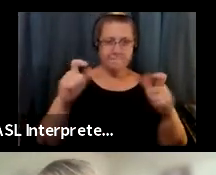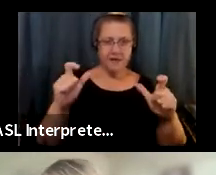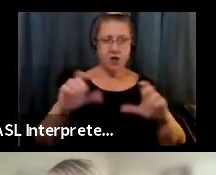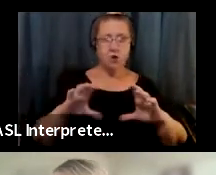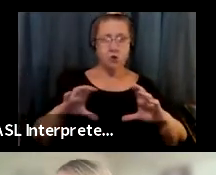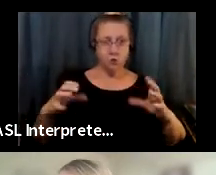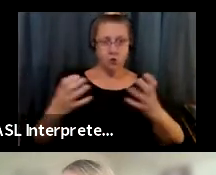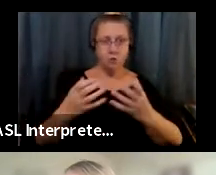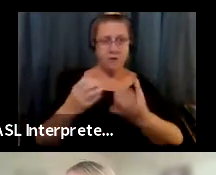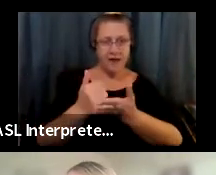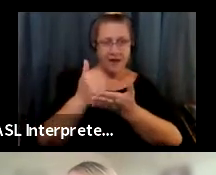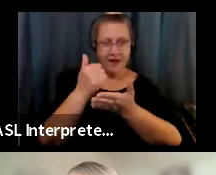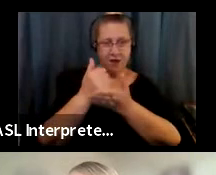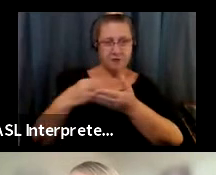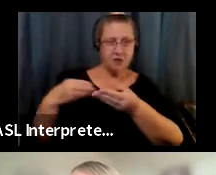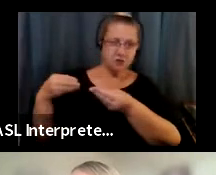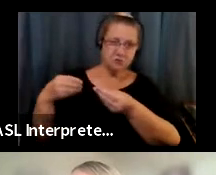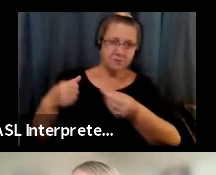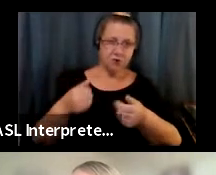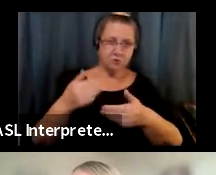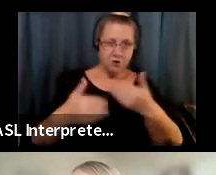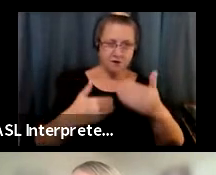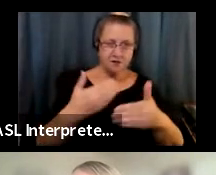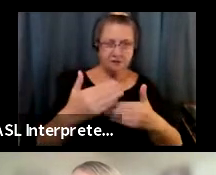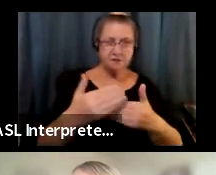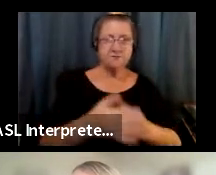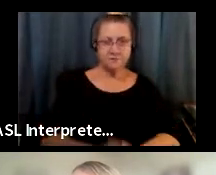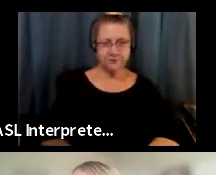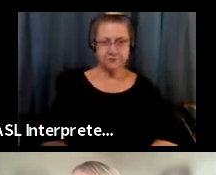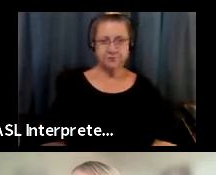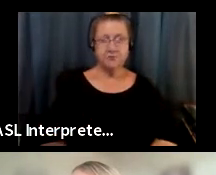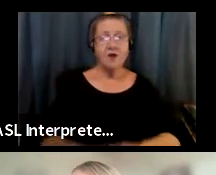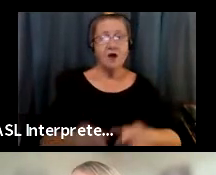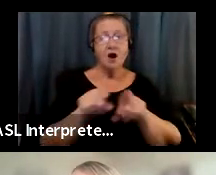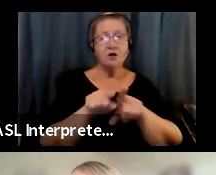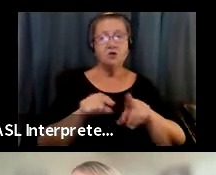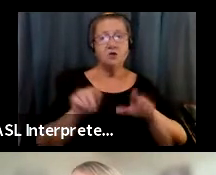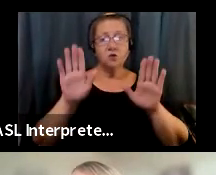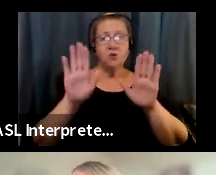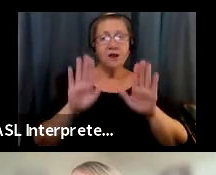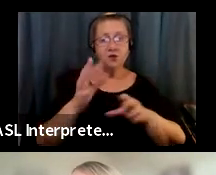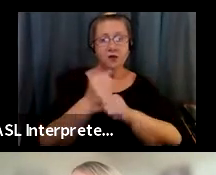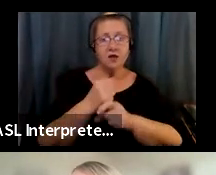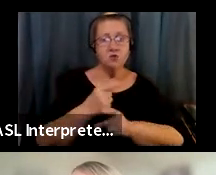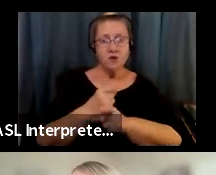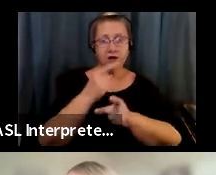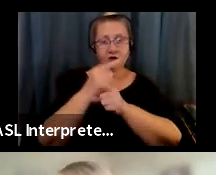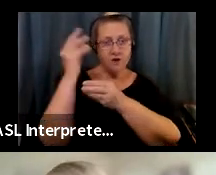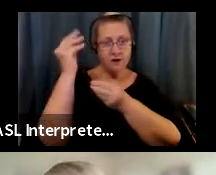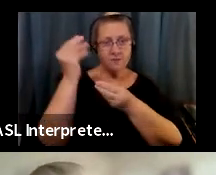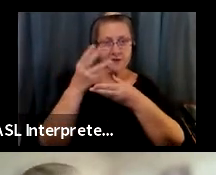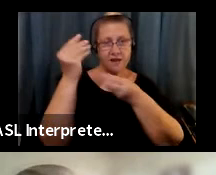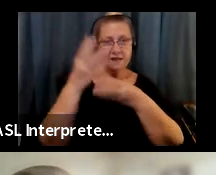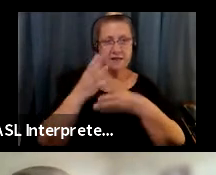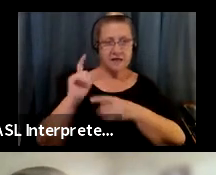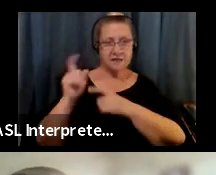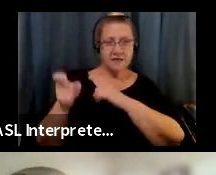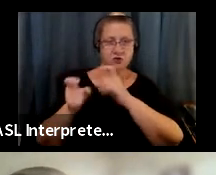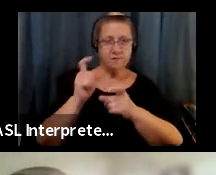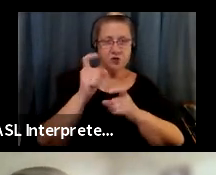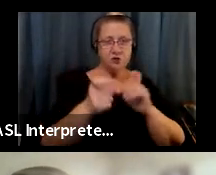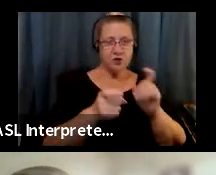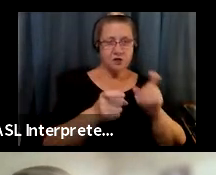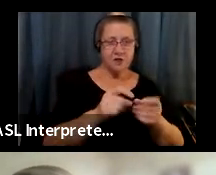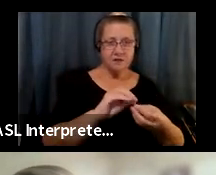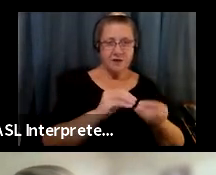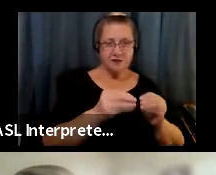think, streamline the process in a lot of helpful ways. It was also great to get regular updates on distribution metrics that